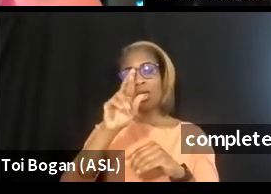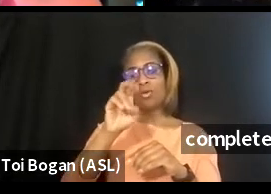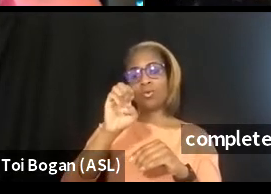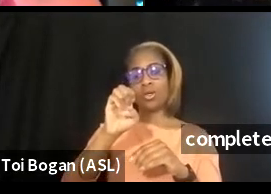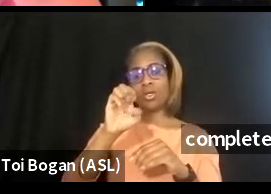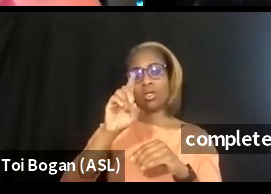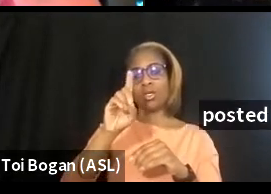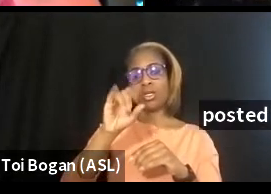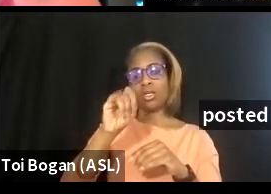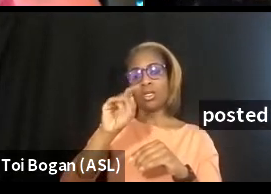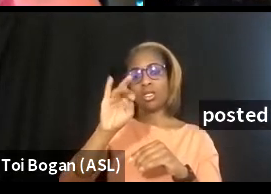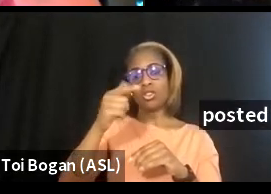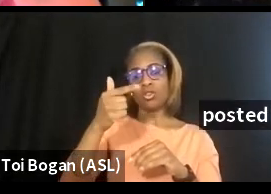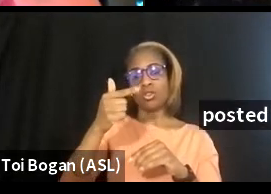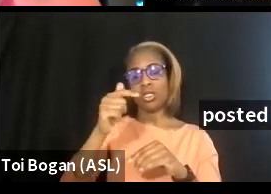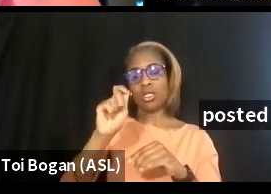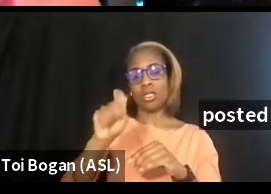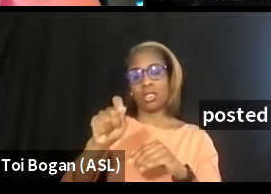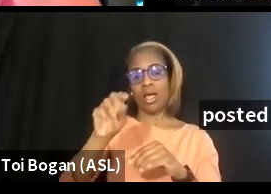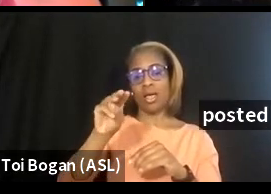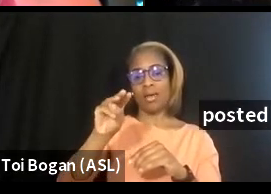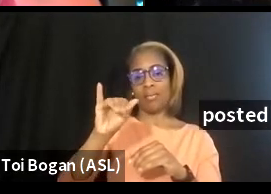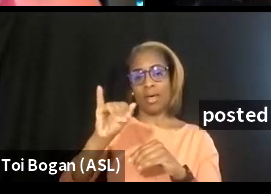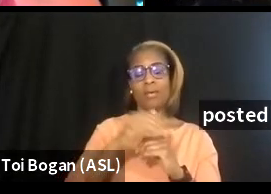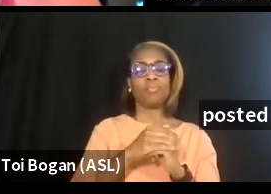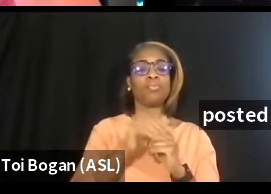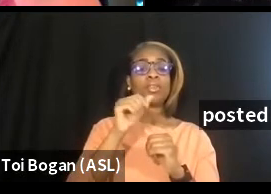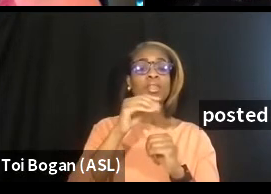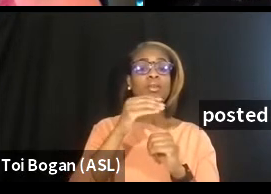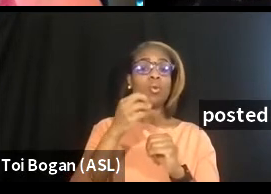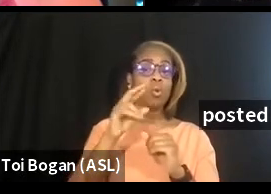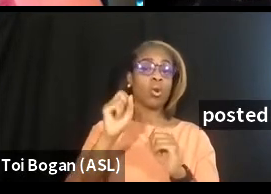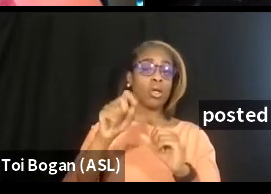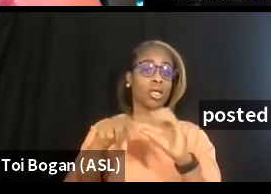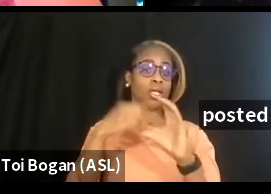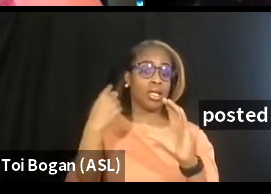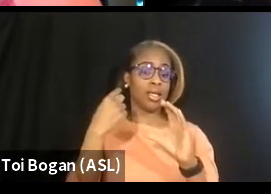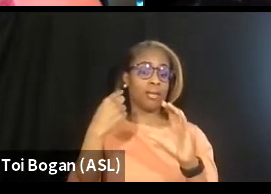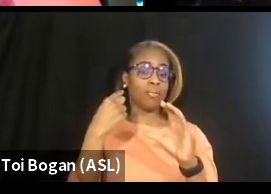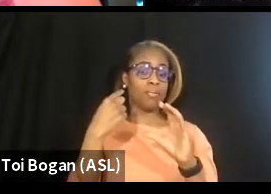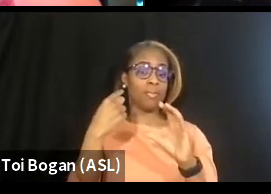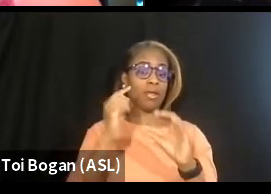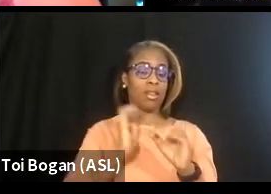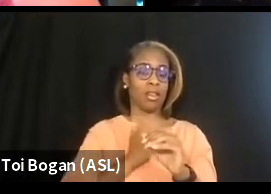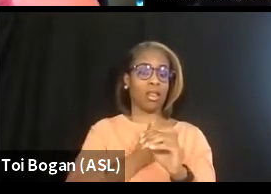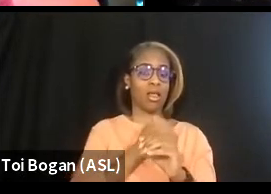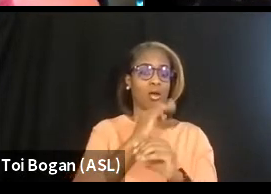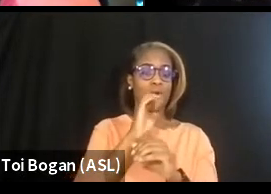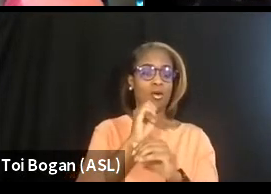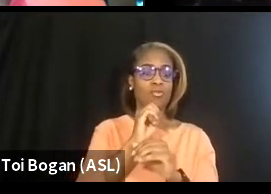MI. And if you and you can email our office at